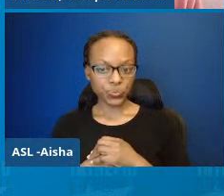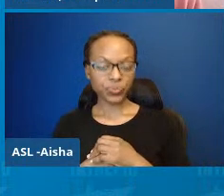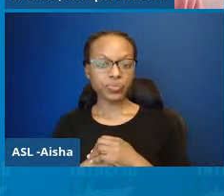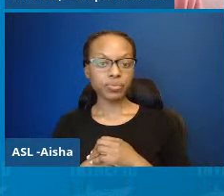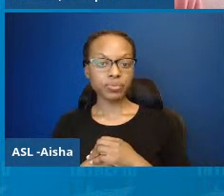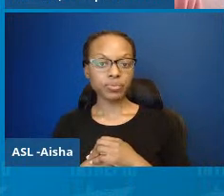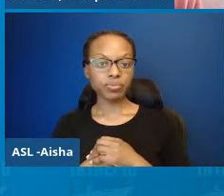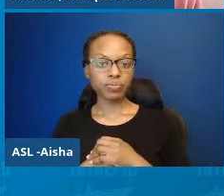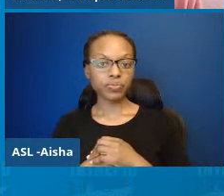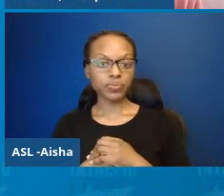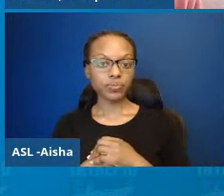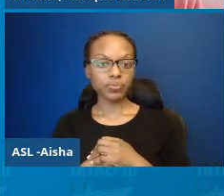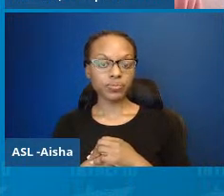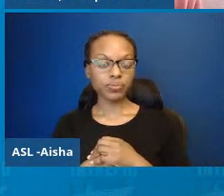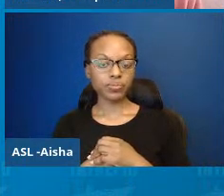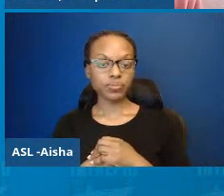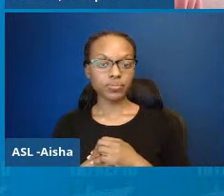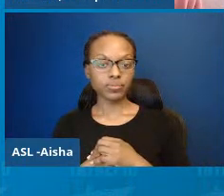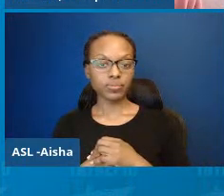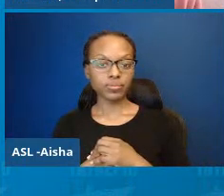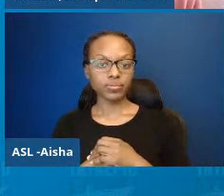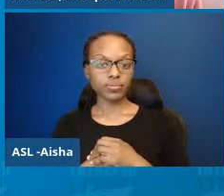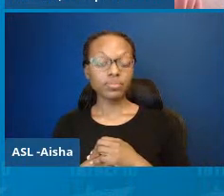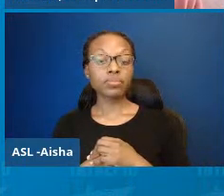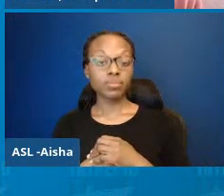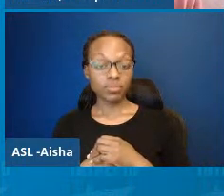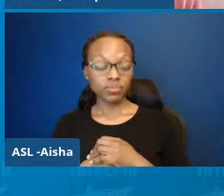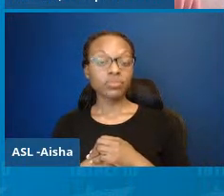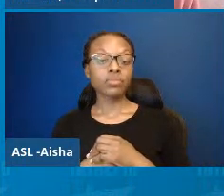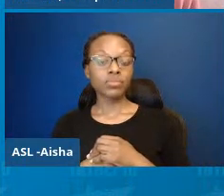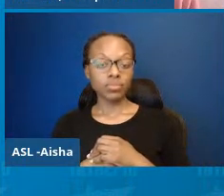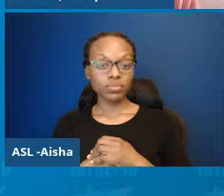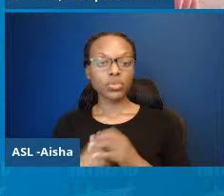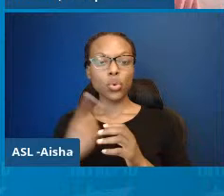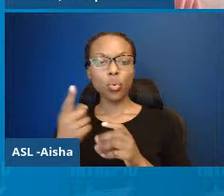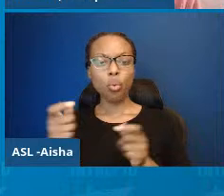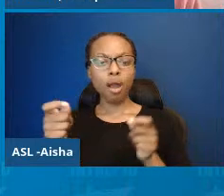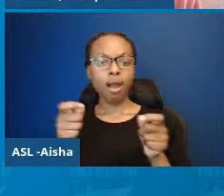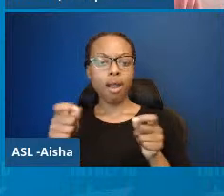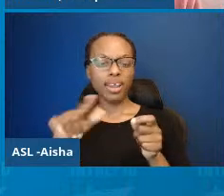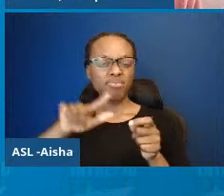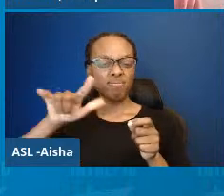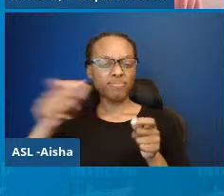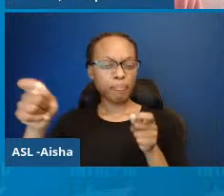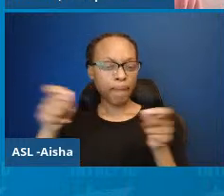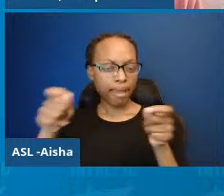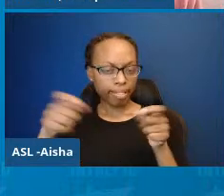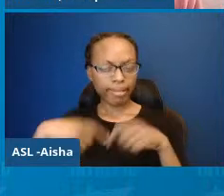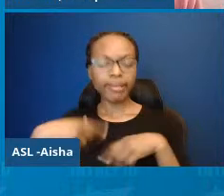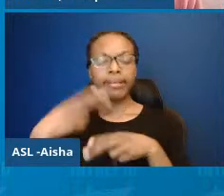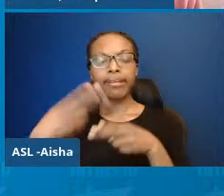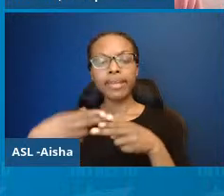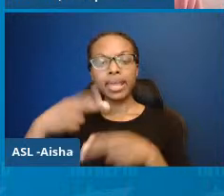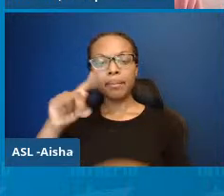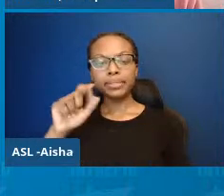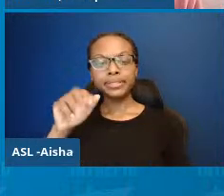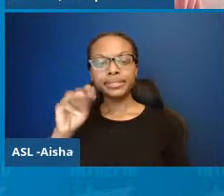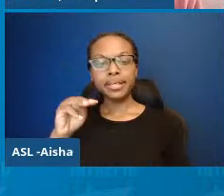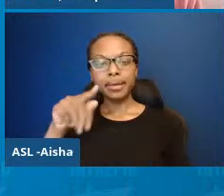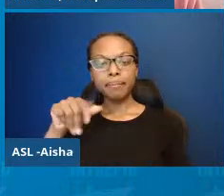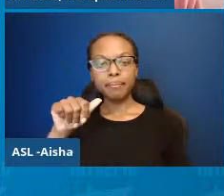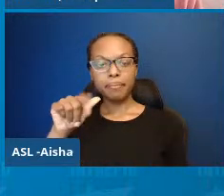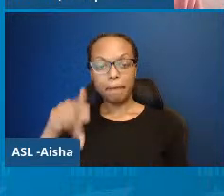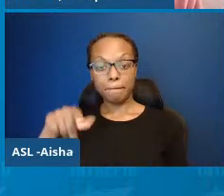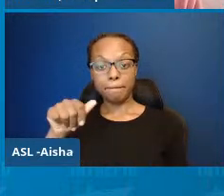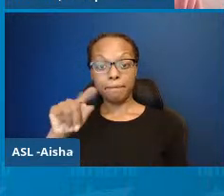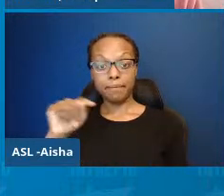a story of one of the pilots, Tom Patton. And in the Vietnam War,